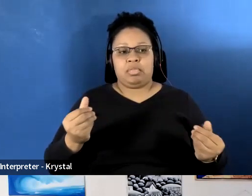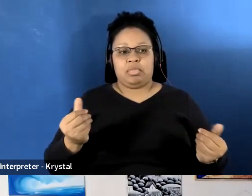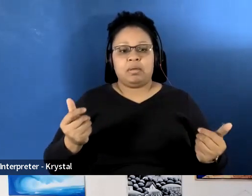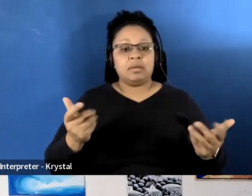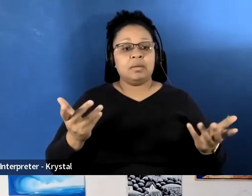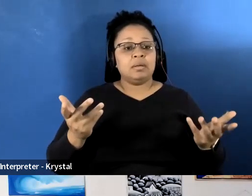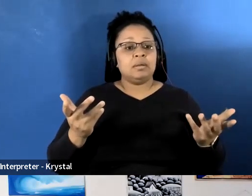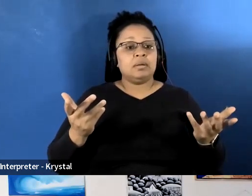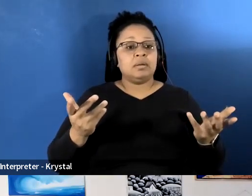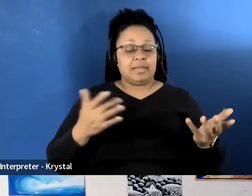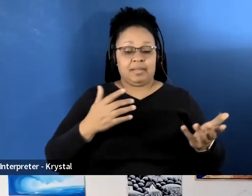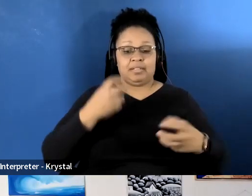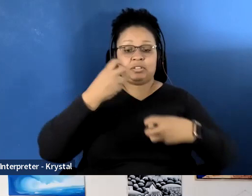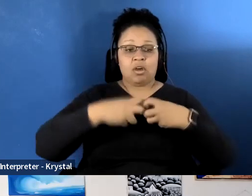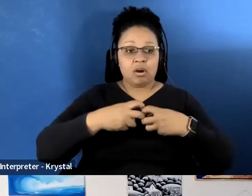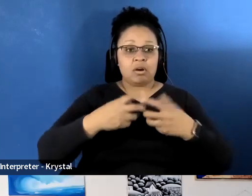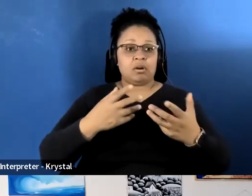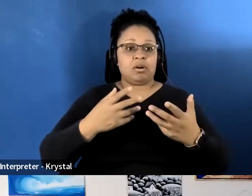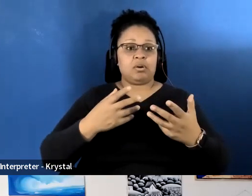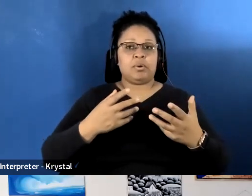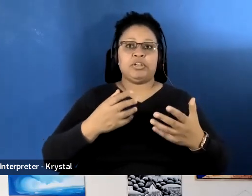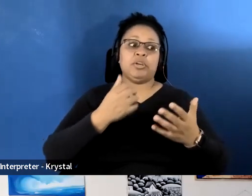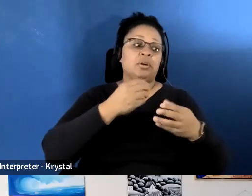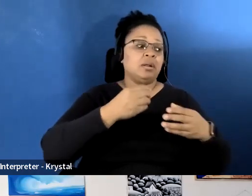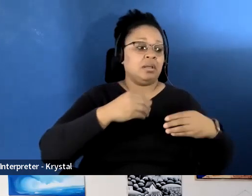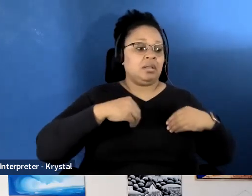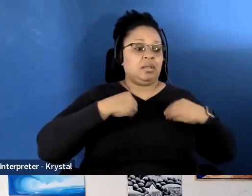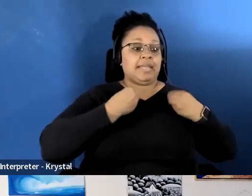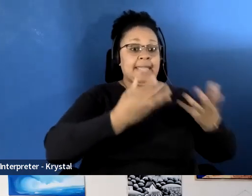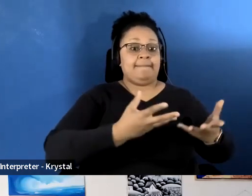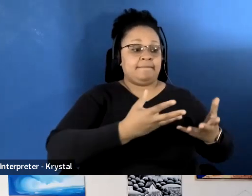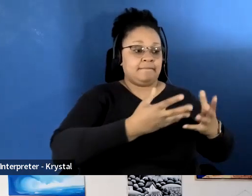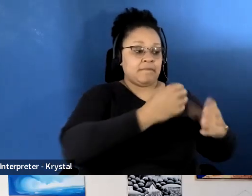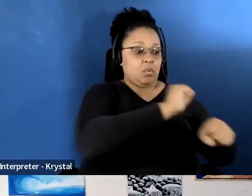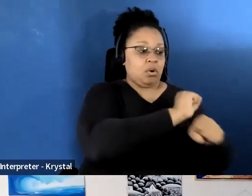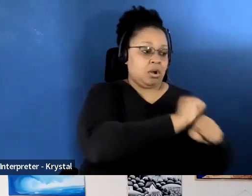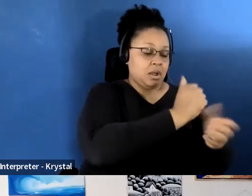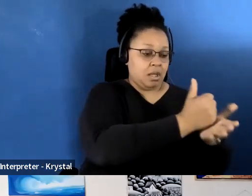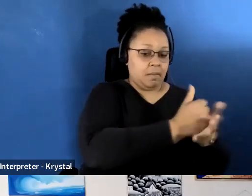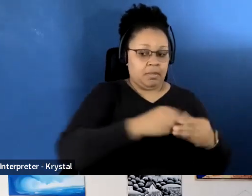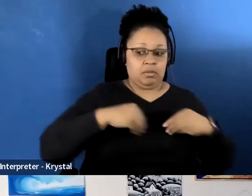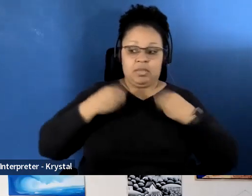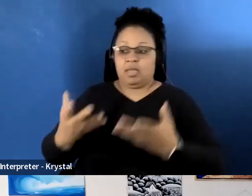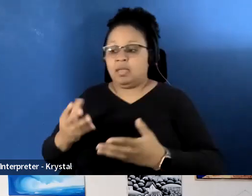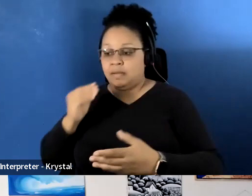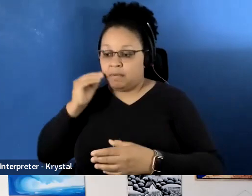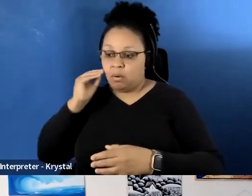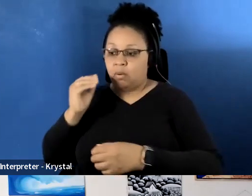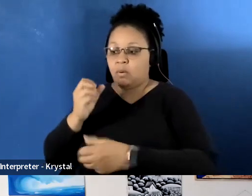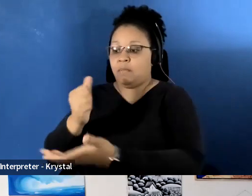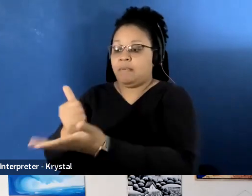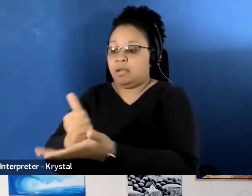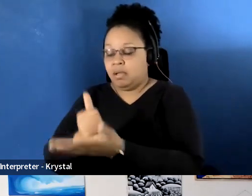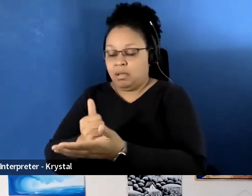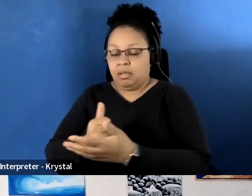So, and it's hard when you're giving at work and you're giving during the day and then you go home and you give then, it's